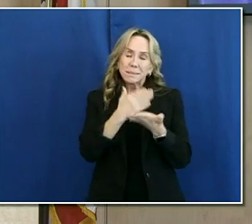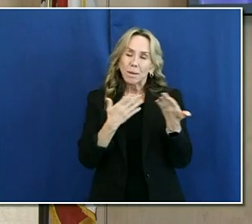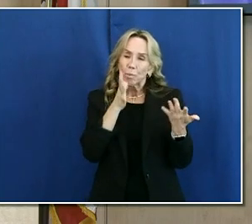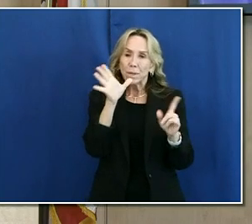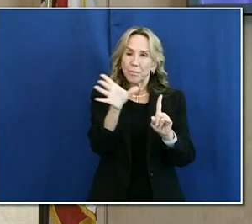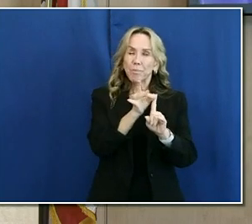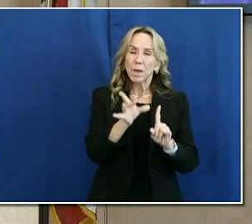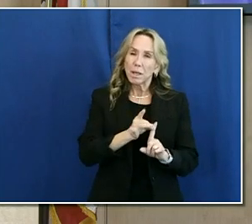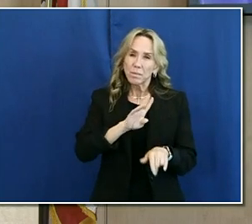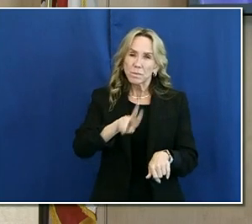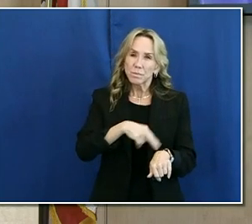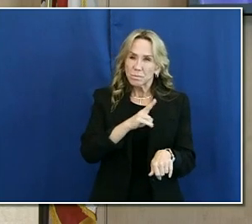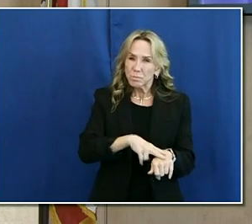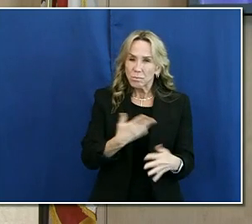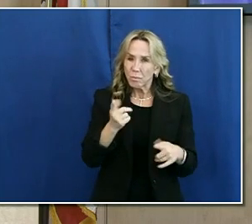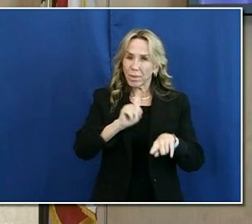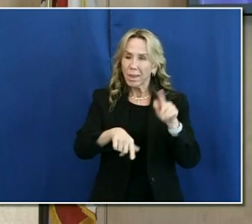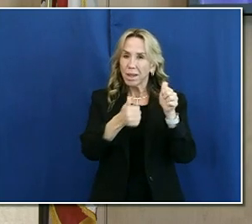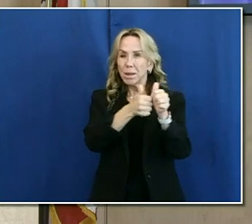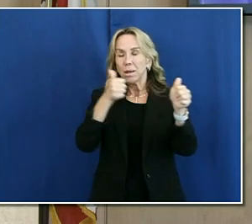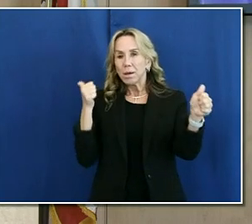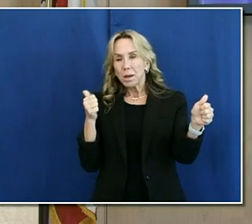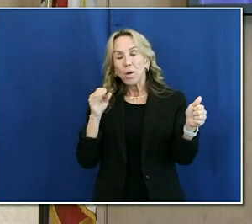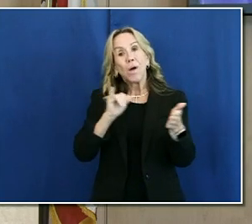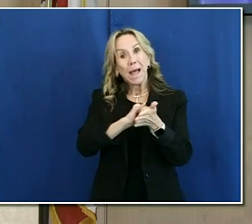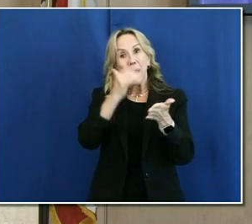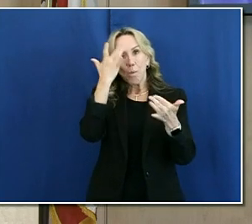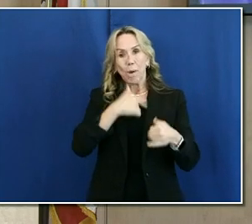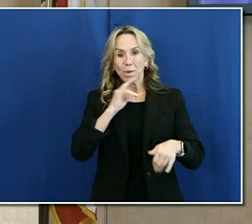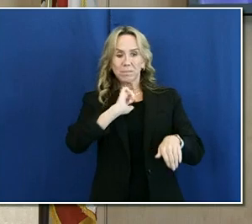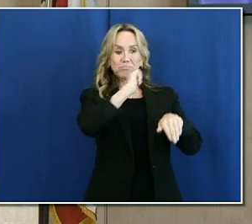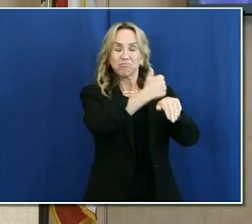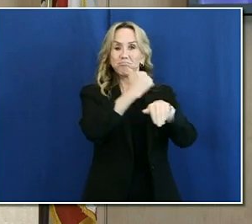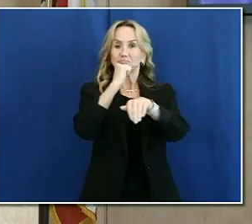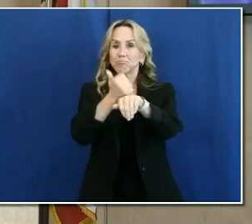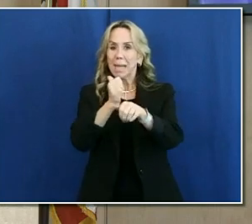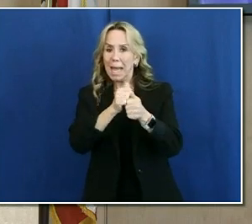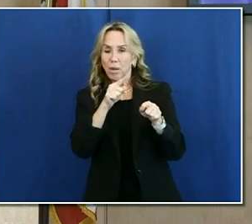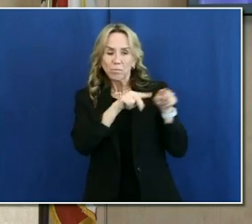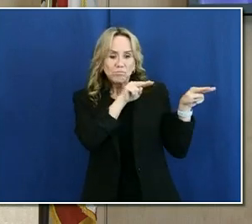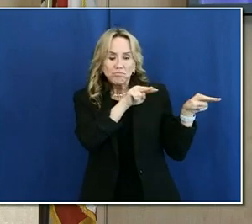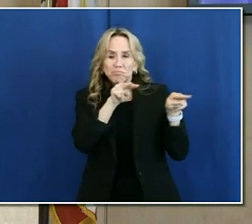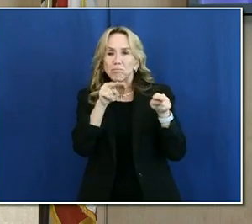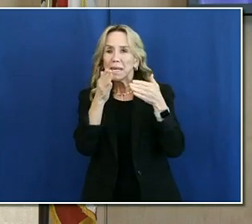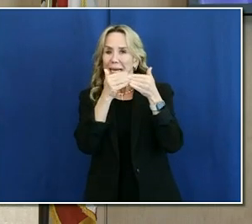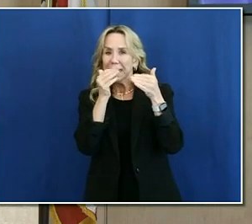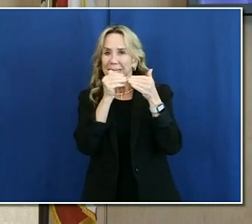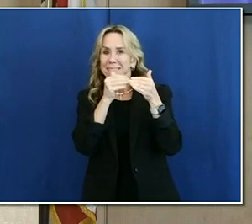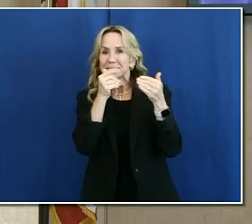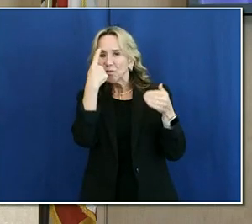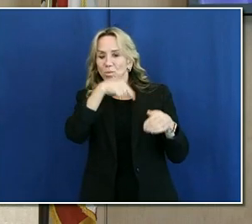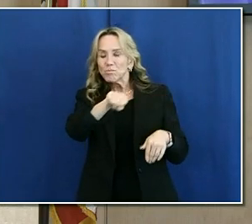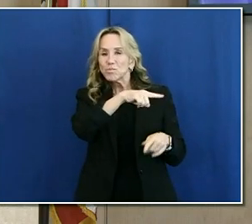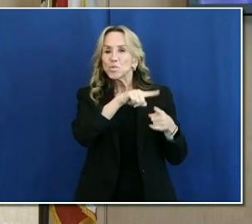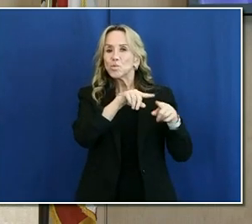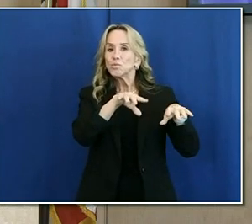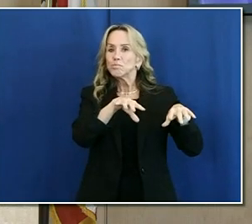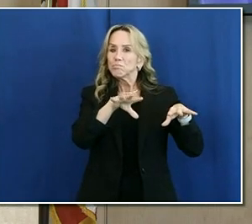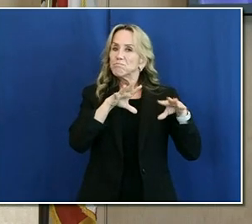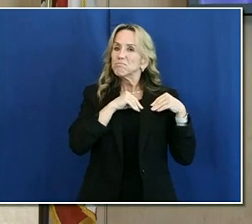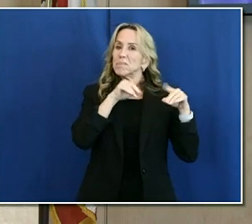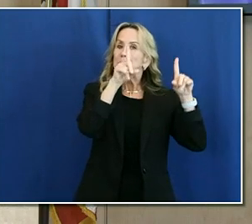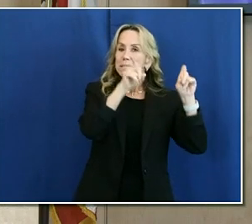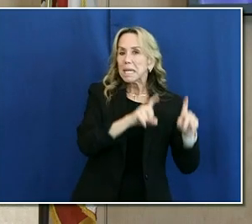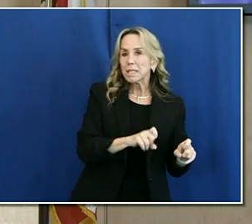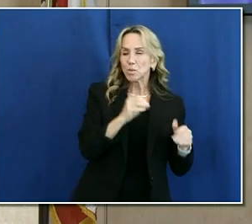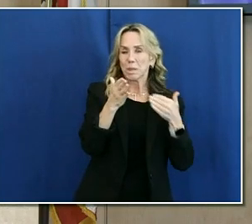And that is why some detection mechanisms were set in place to provide easy access to testing so that these cases could